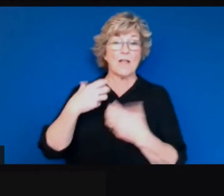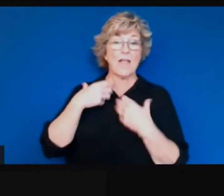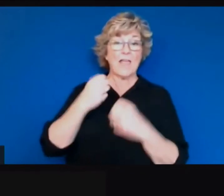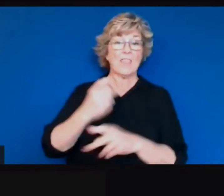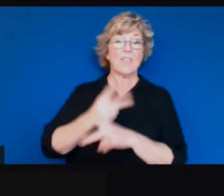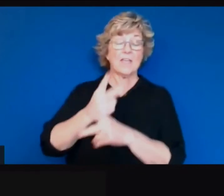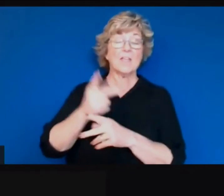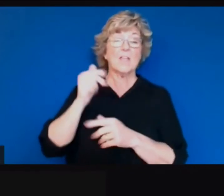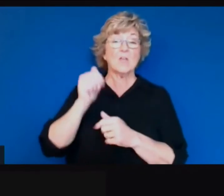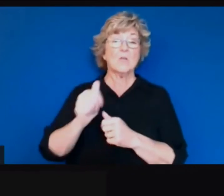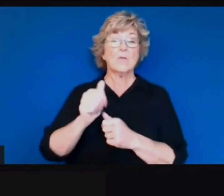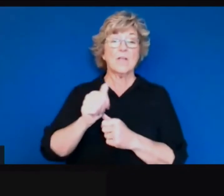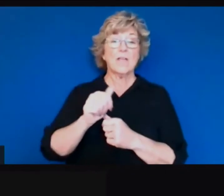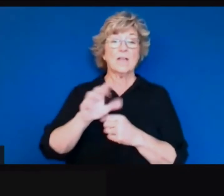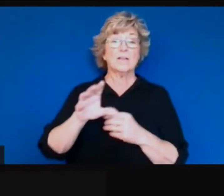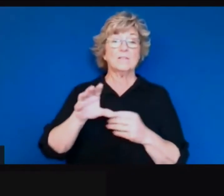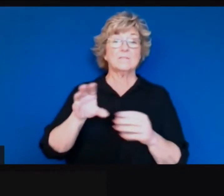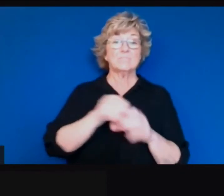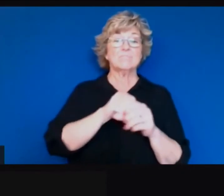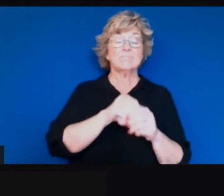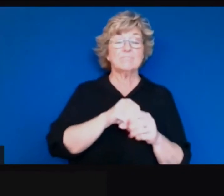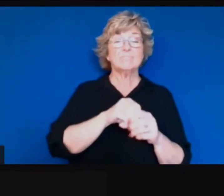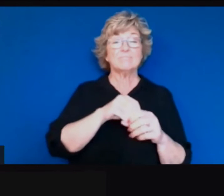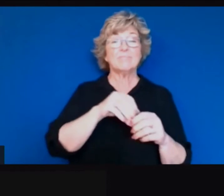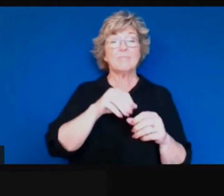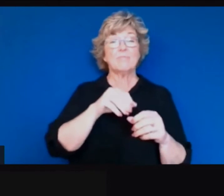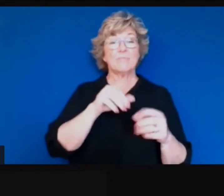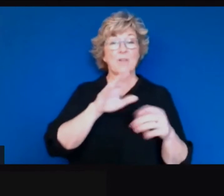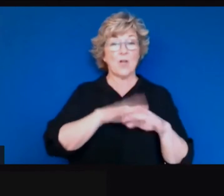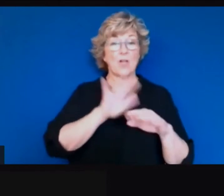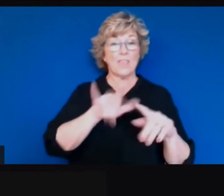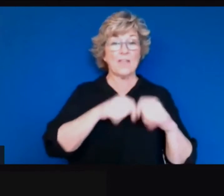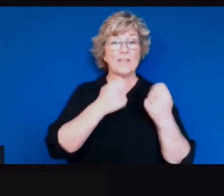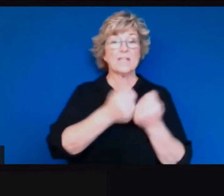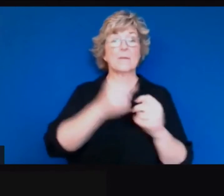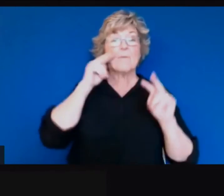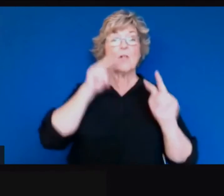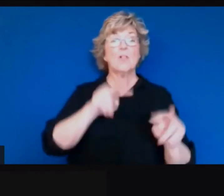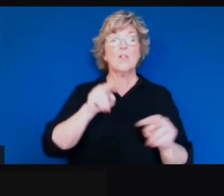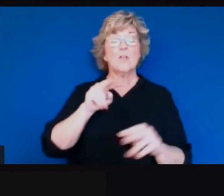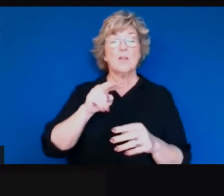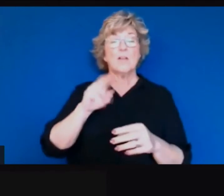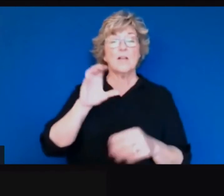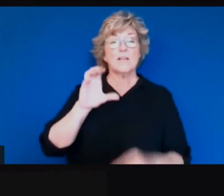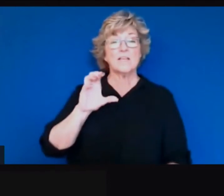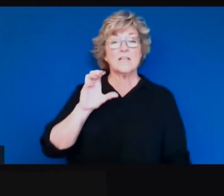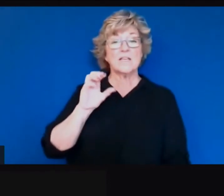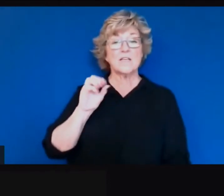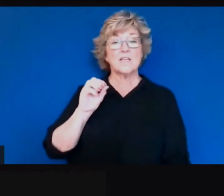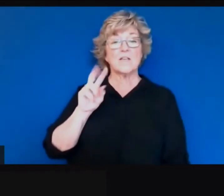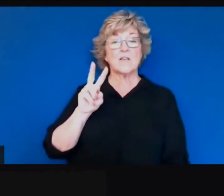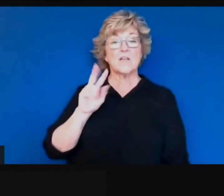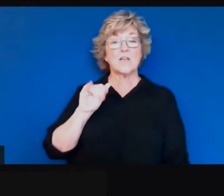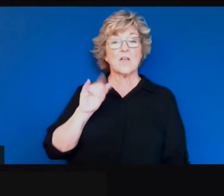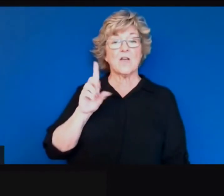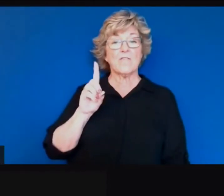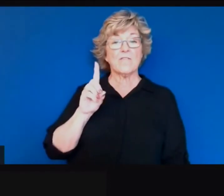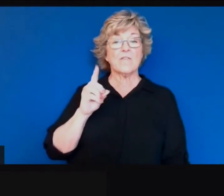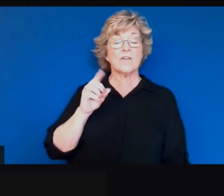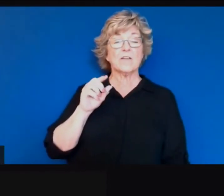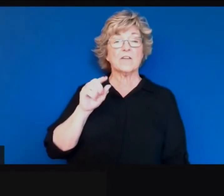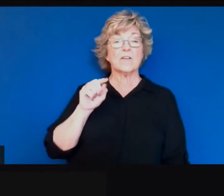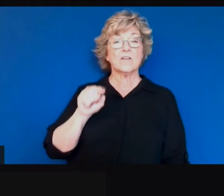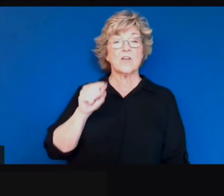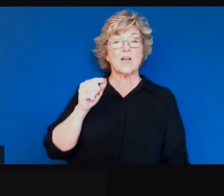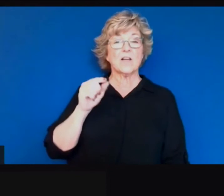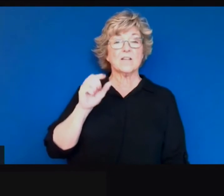to the COVID-19.ca.gov website to learn about whether or not they are needed